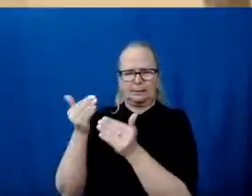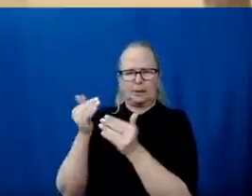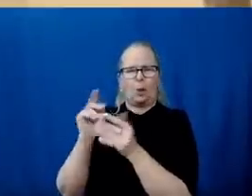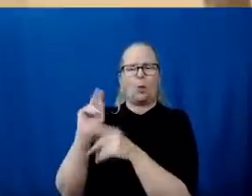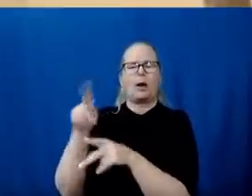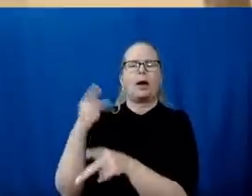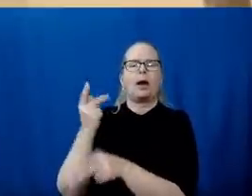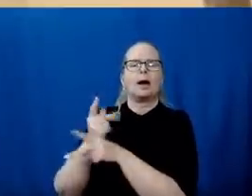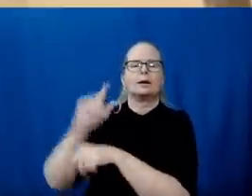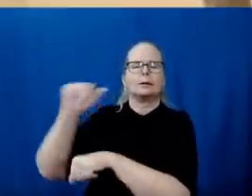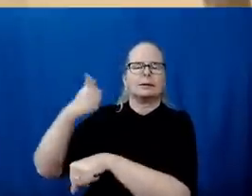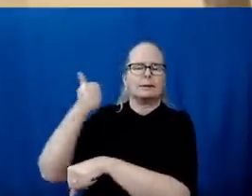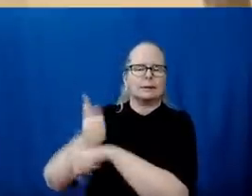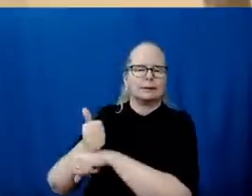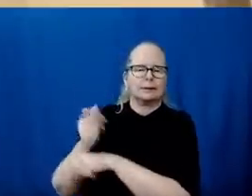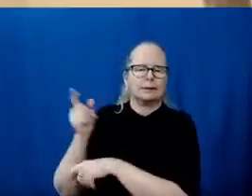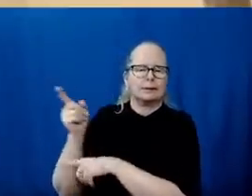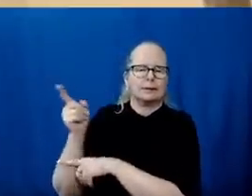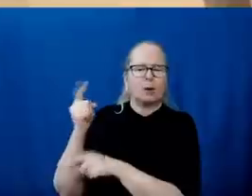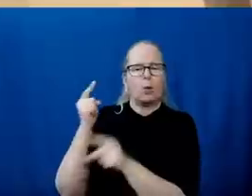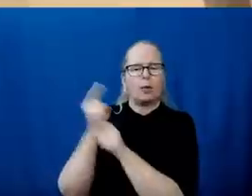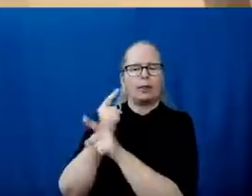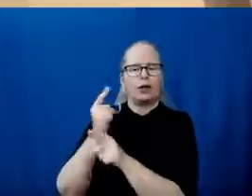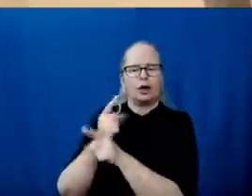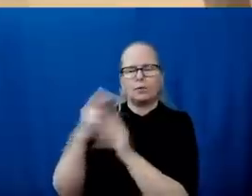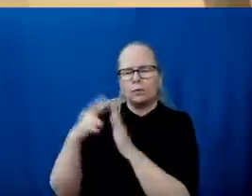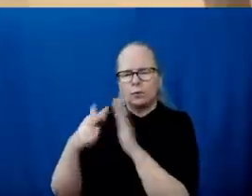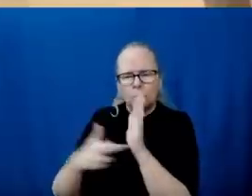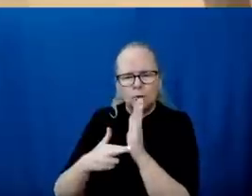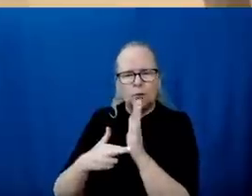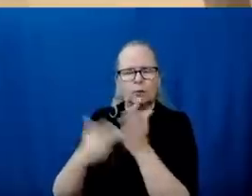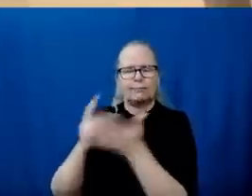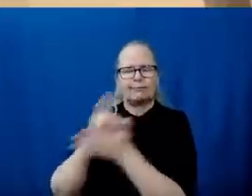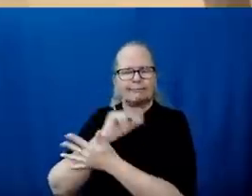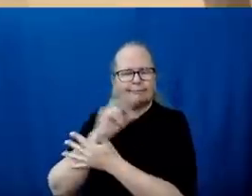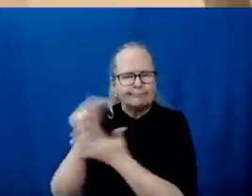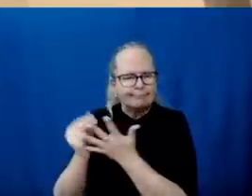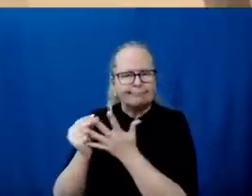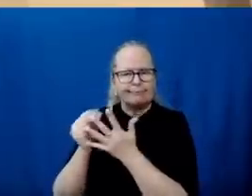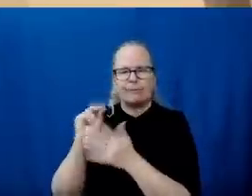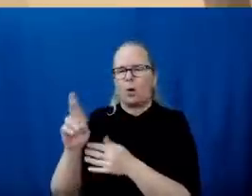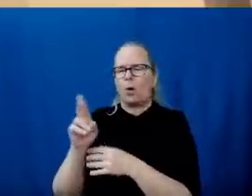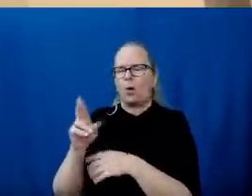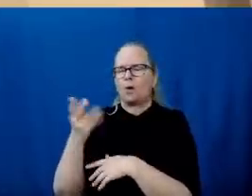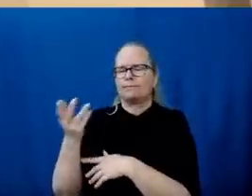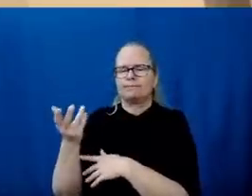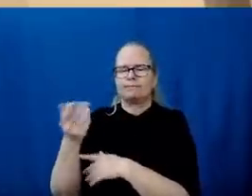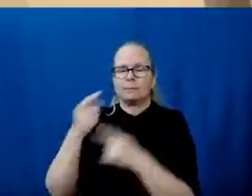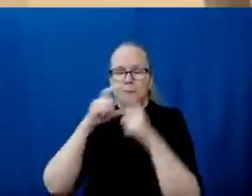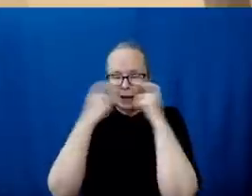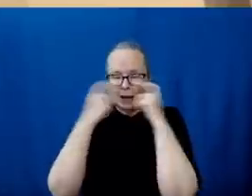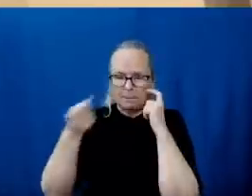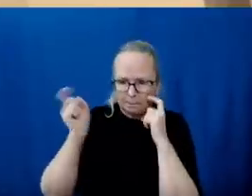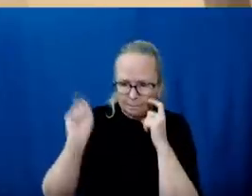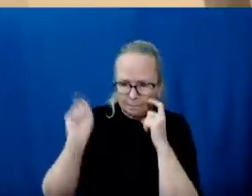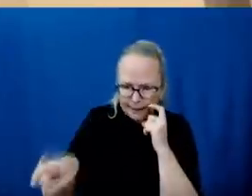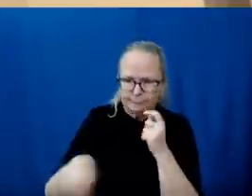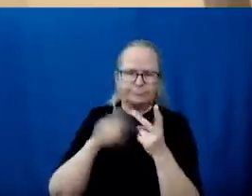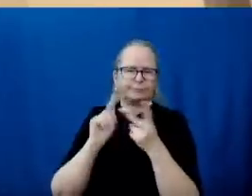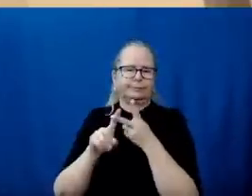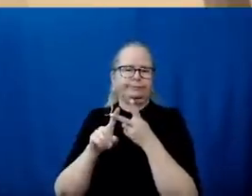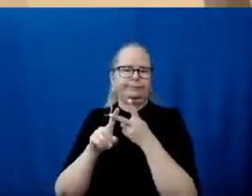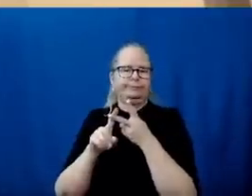what type of implementation of a regulatory rule is, or mass